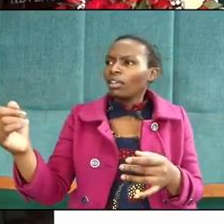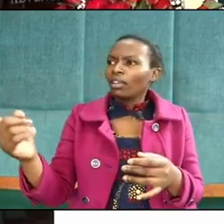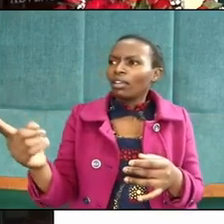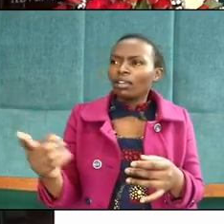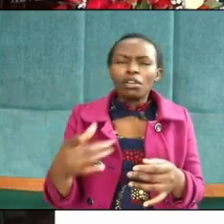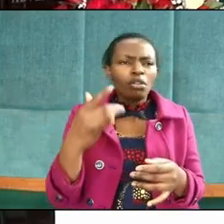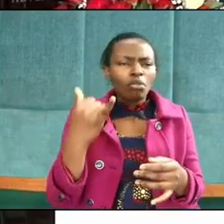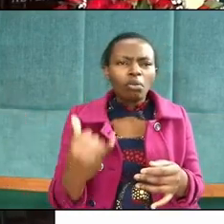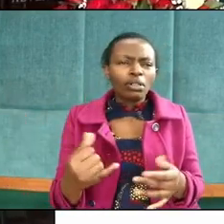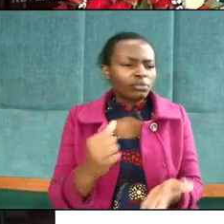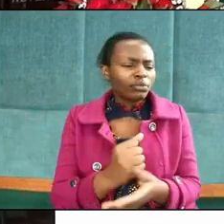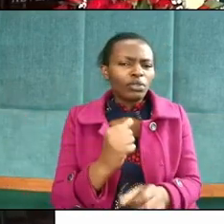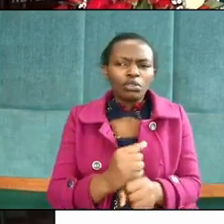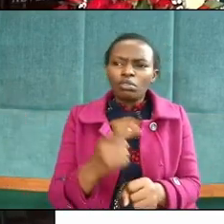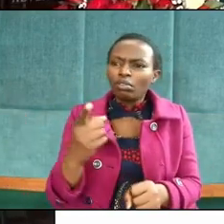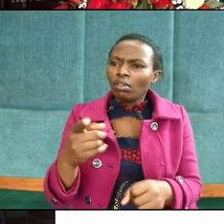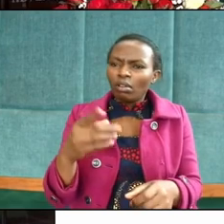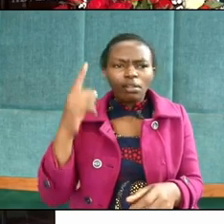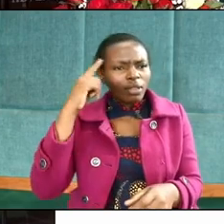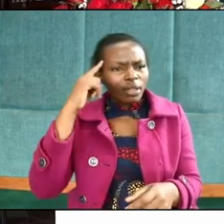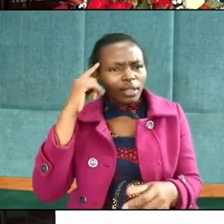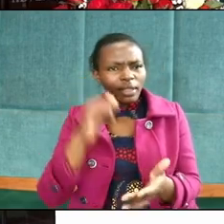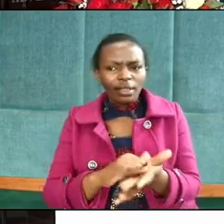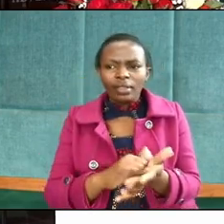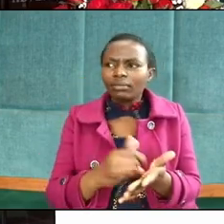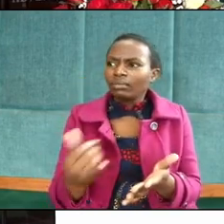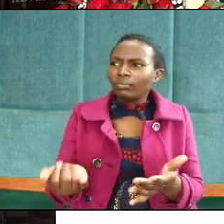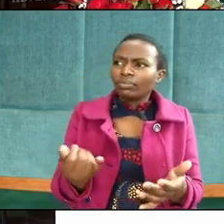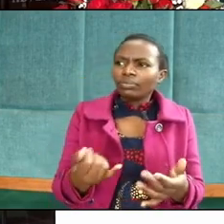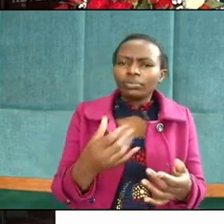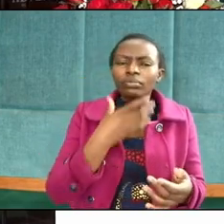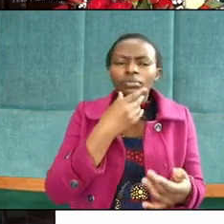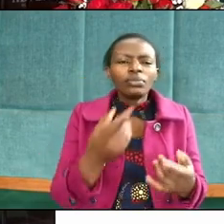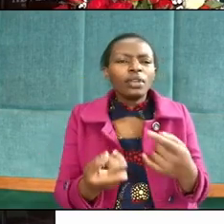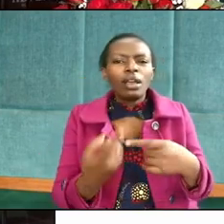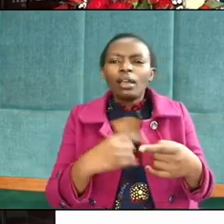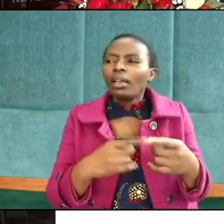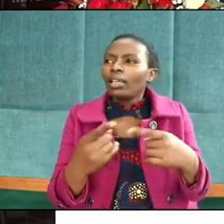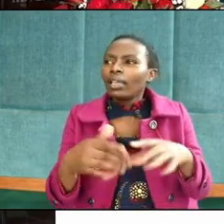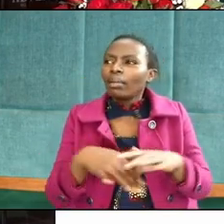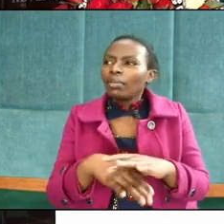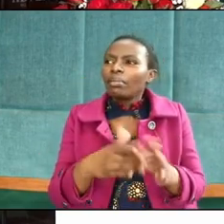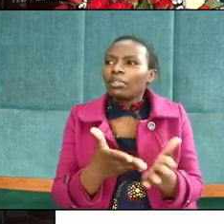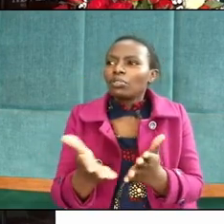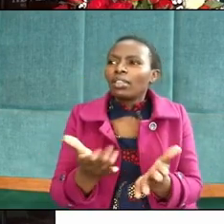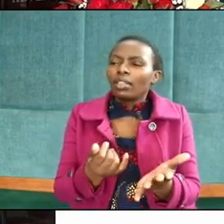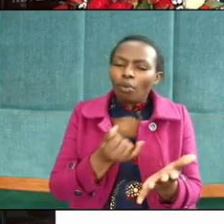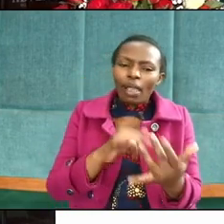Why do you think the husband has come between the wife and the conversation?